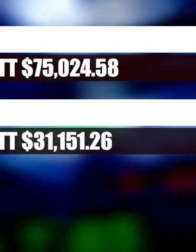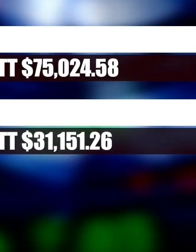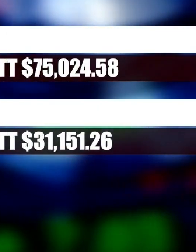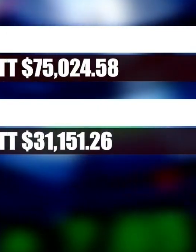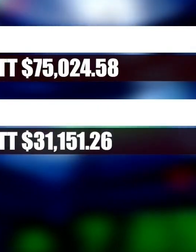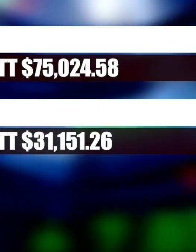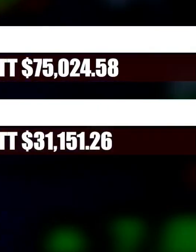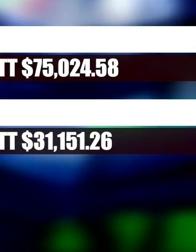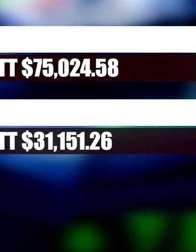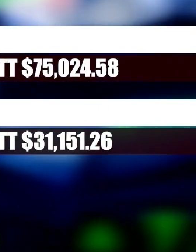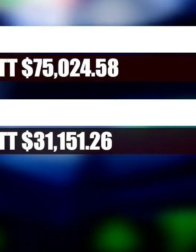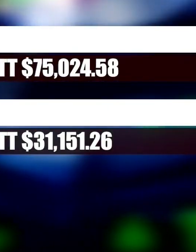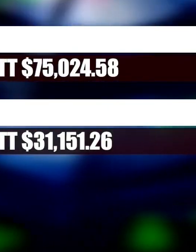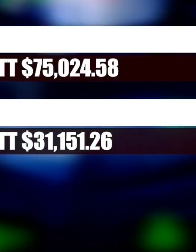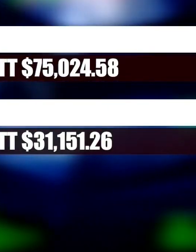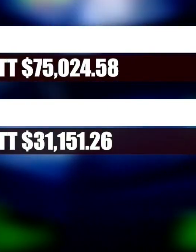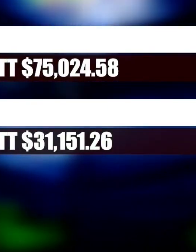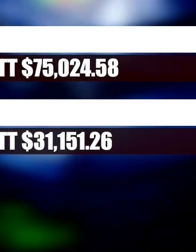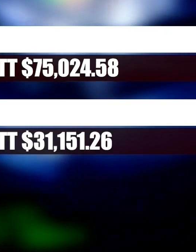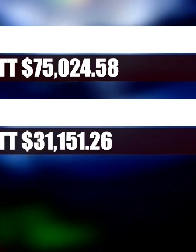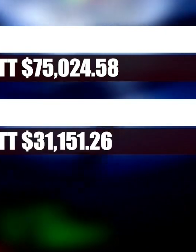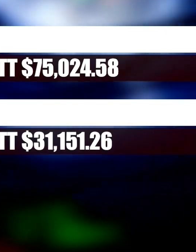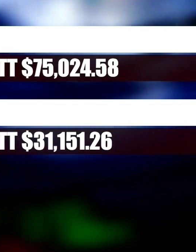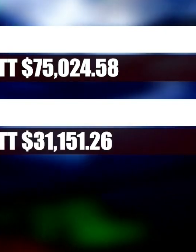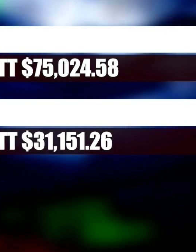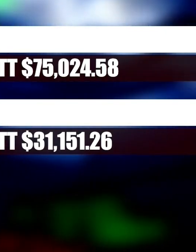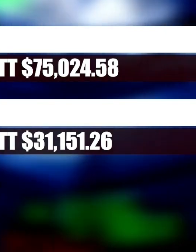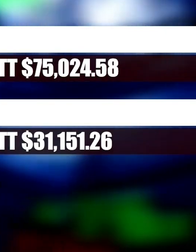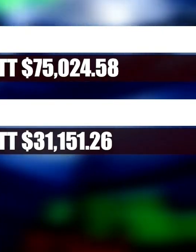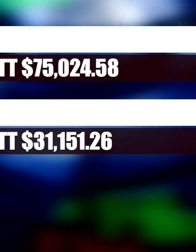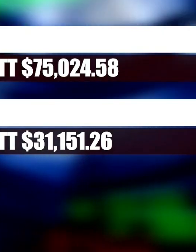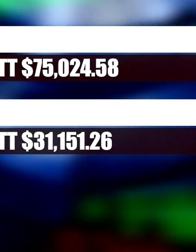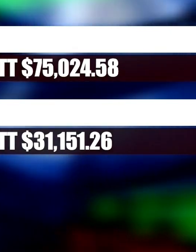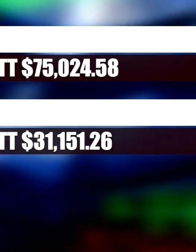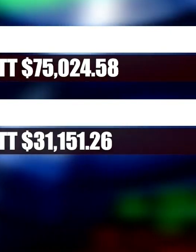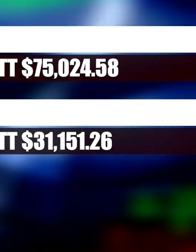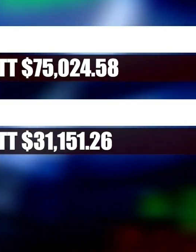Tobago NGL Limited was the volume leader with